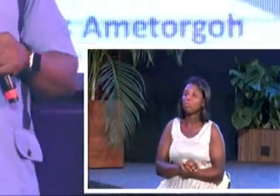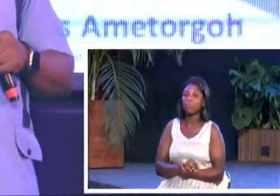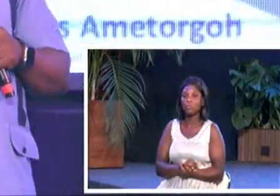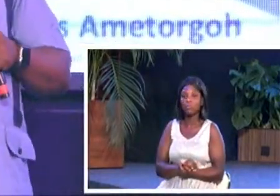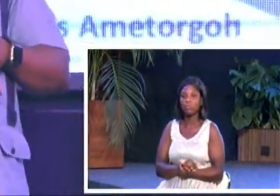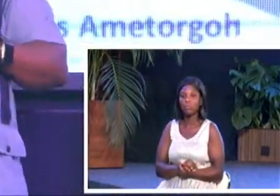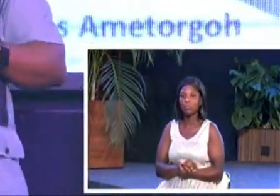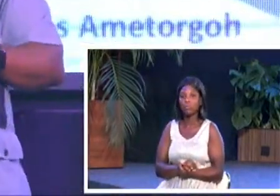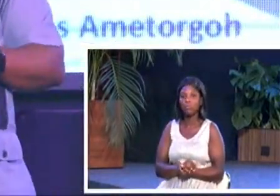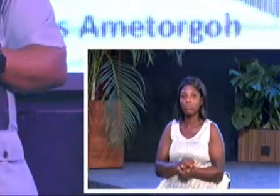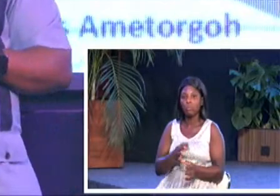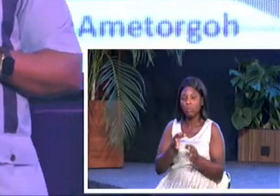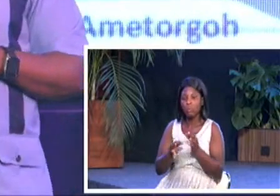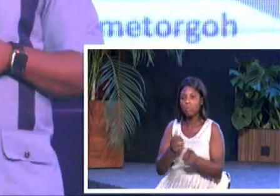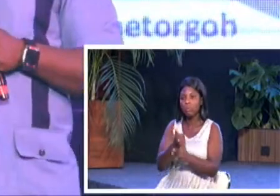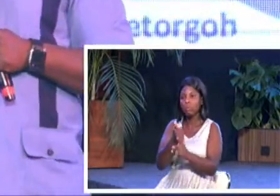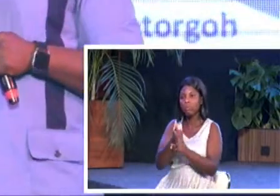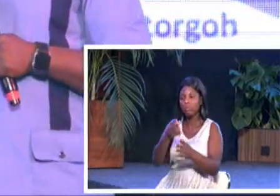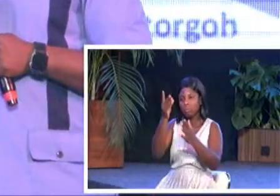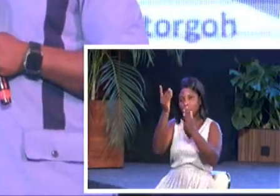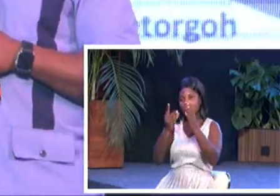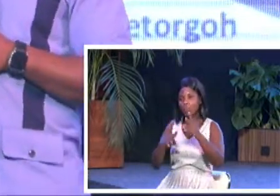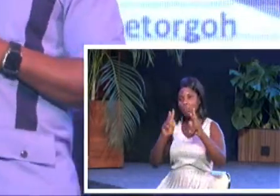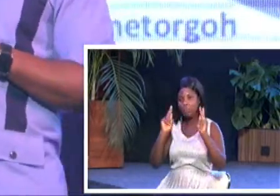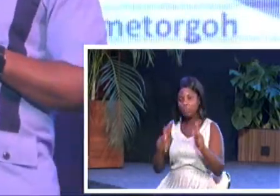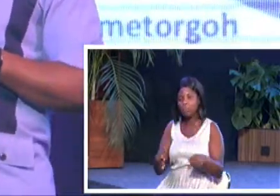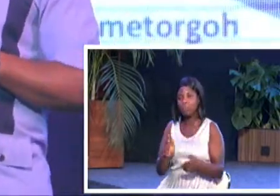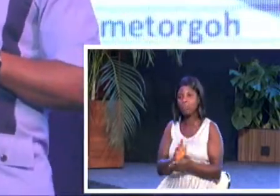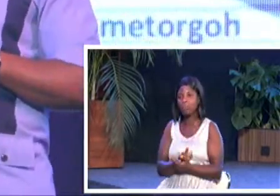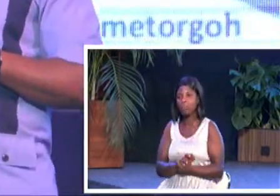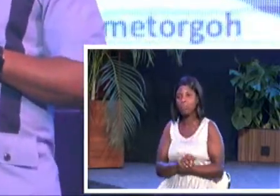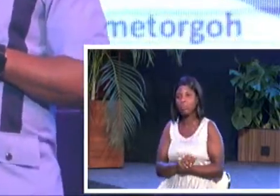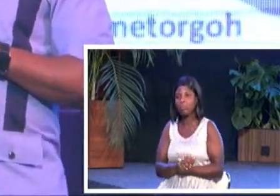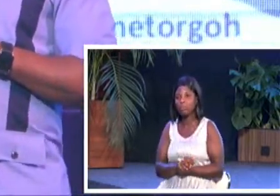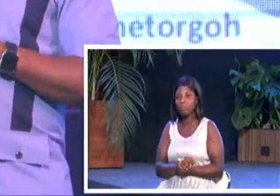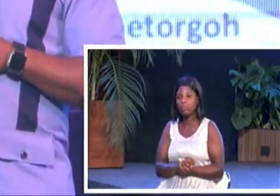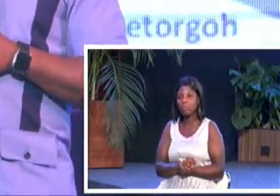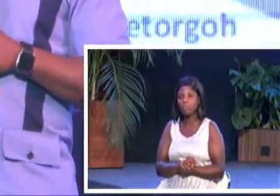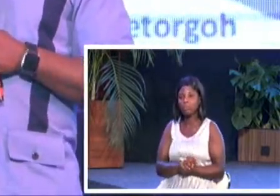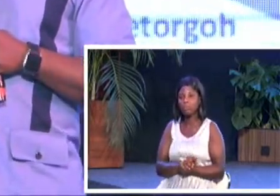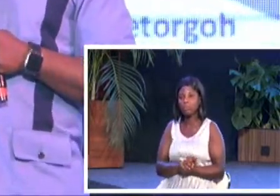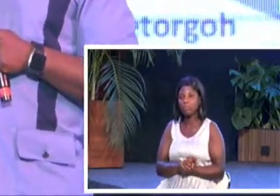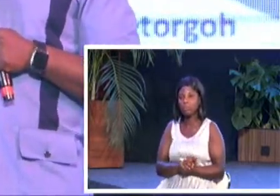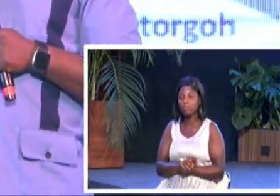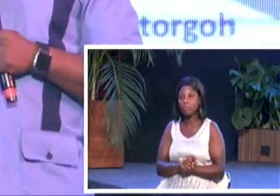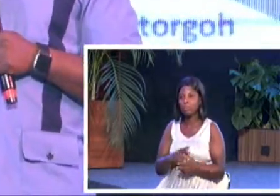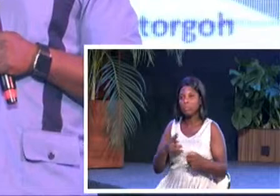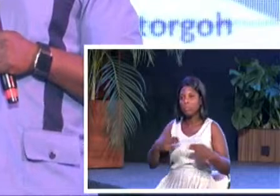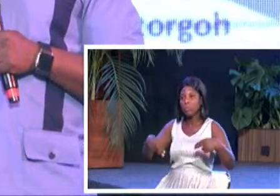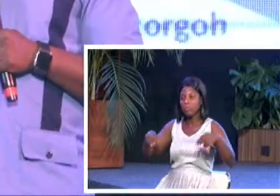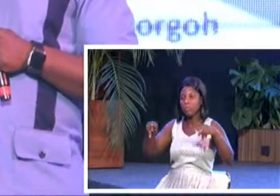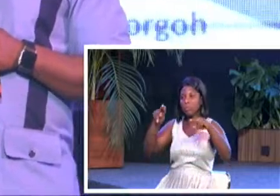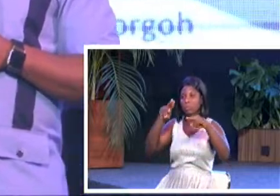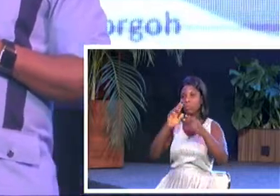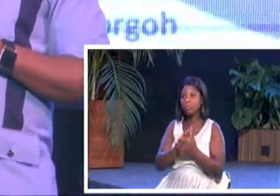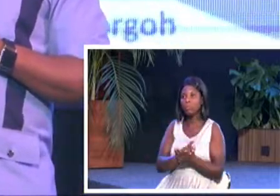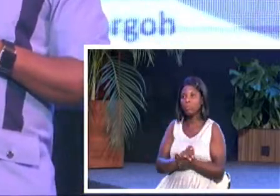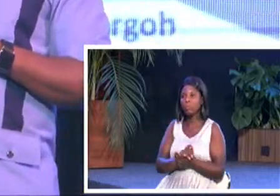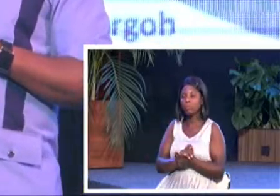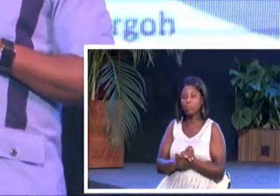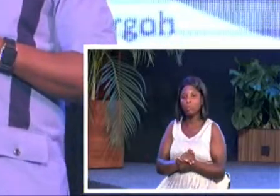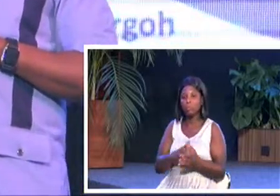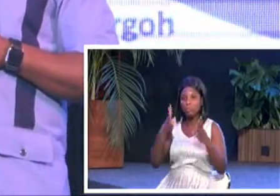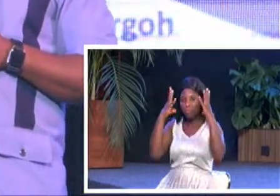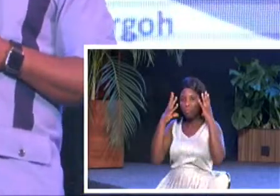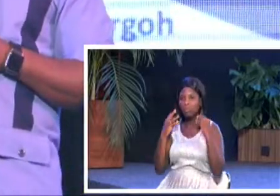you are a designer, one of the key skills is what we call user experience design. When I say